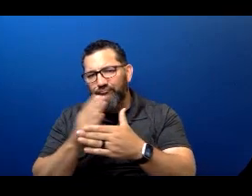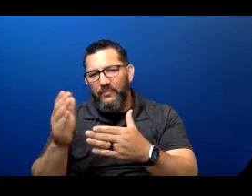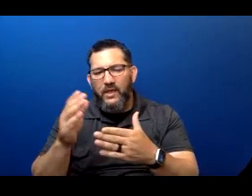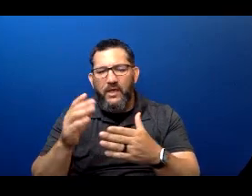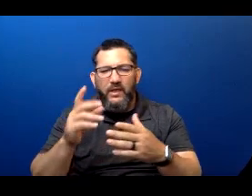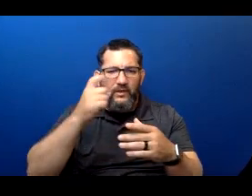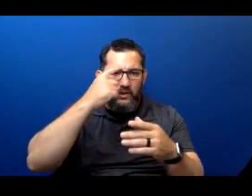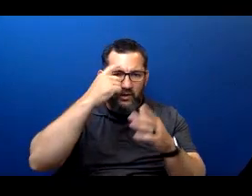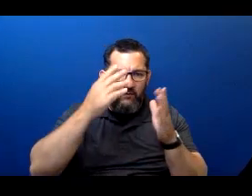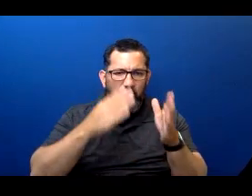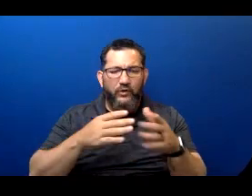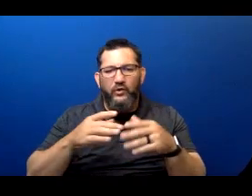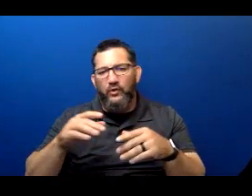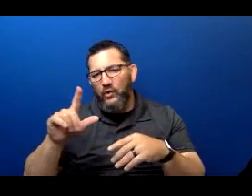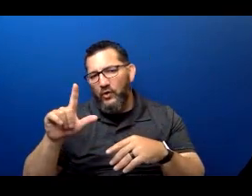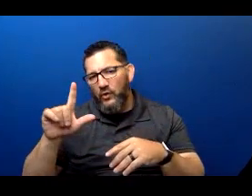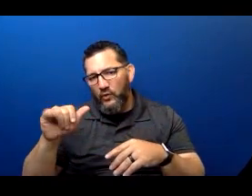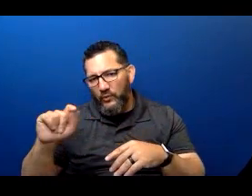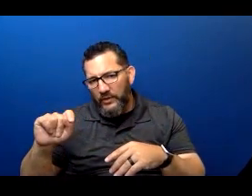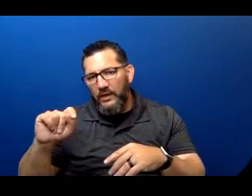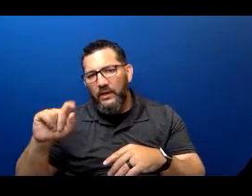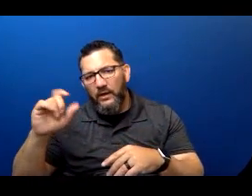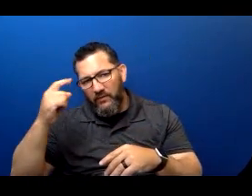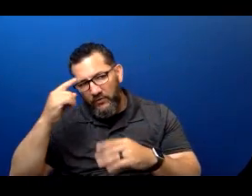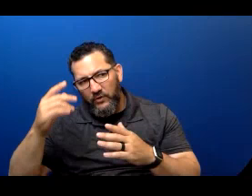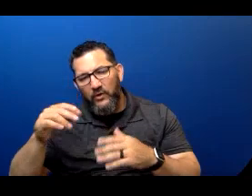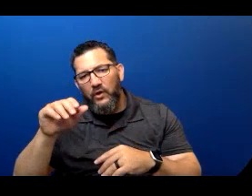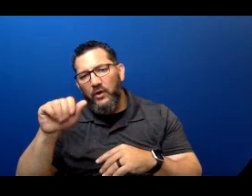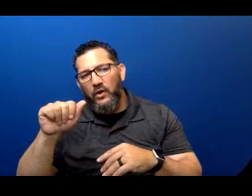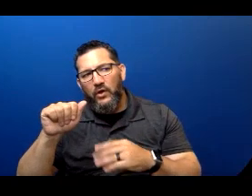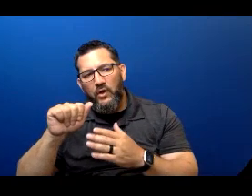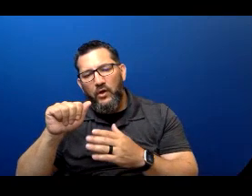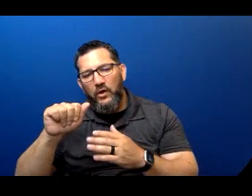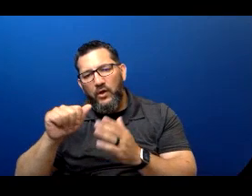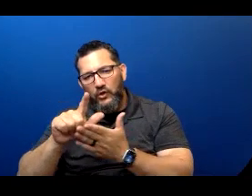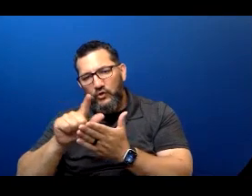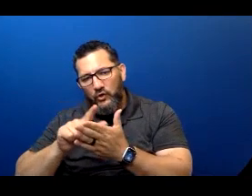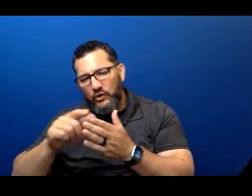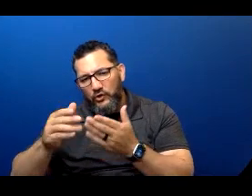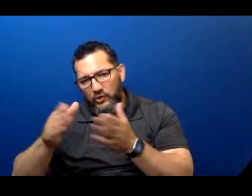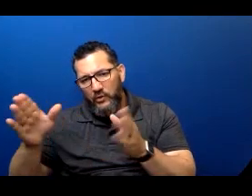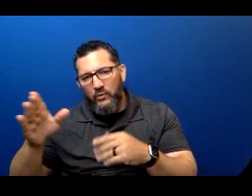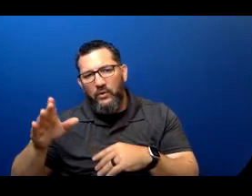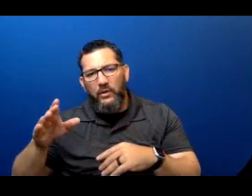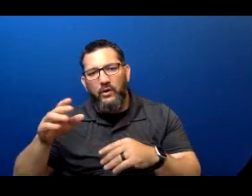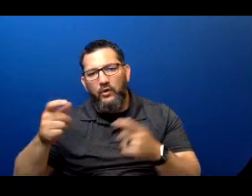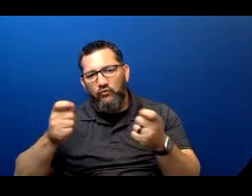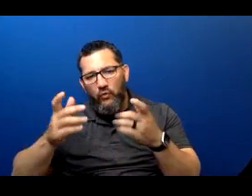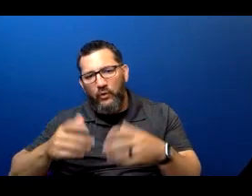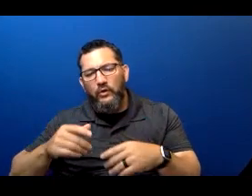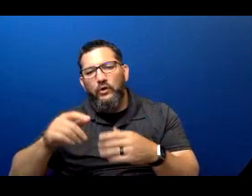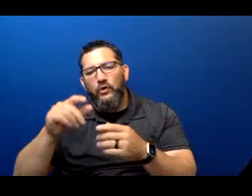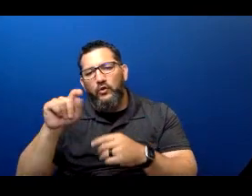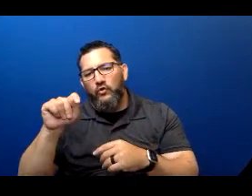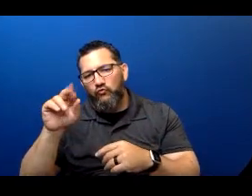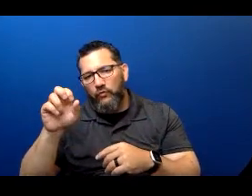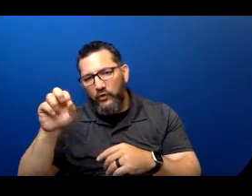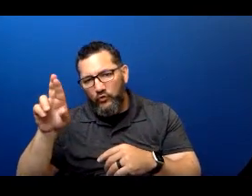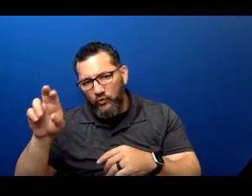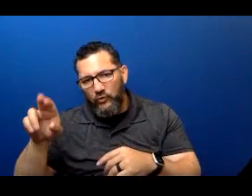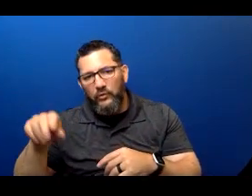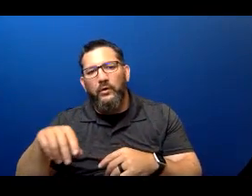governor, the lieutenant governor, our attorney general, our secretary of state, our controller, our treasurer. It also talks to and speaks